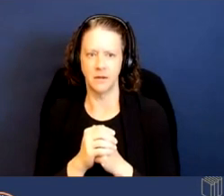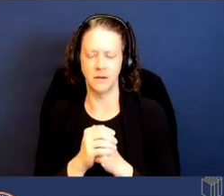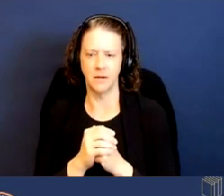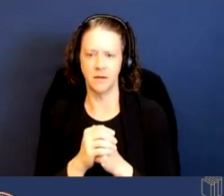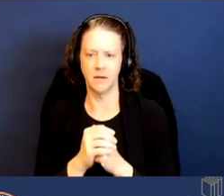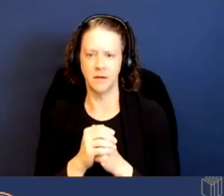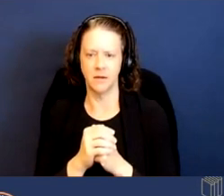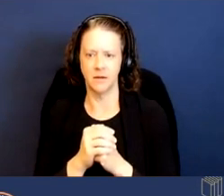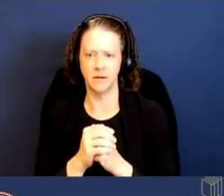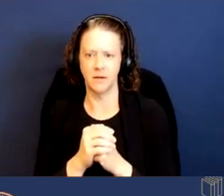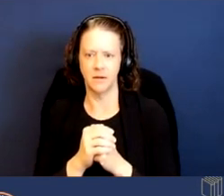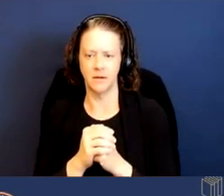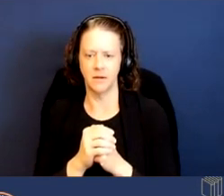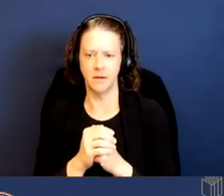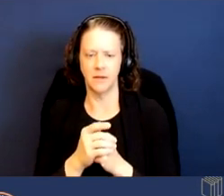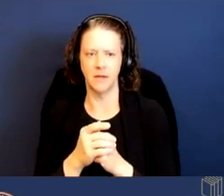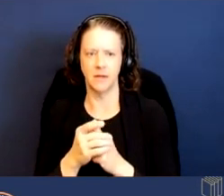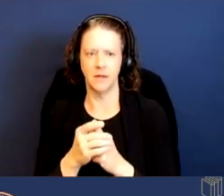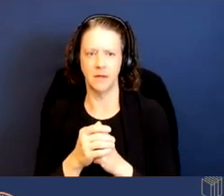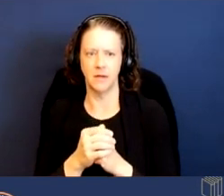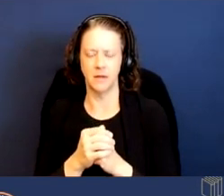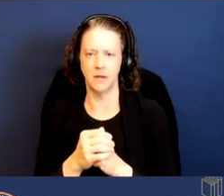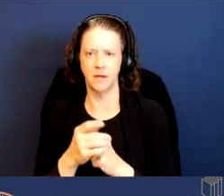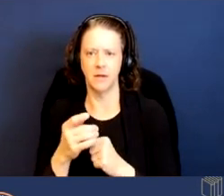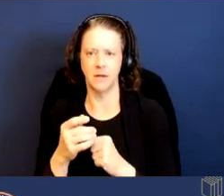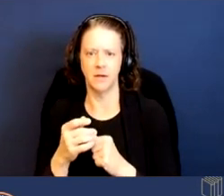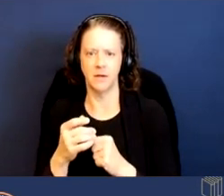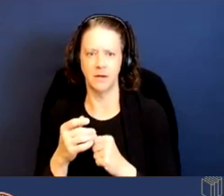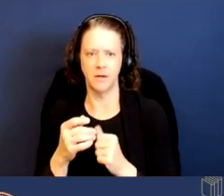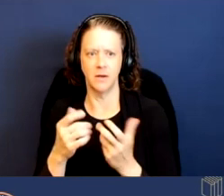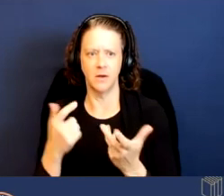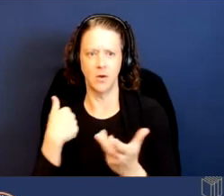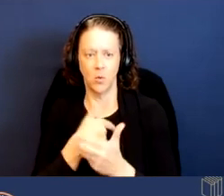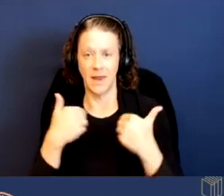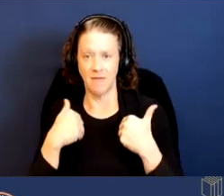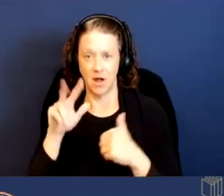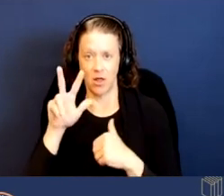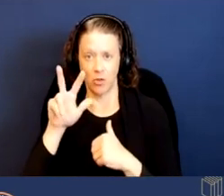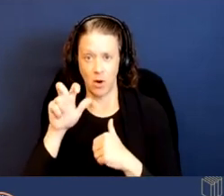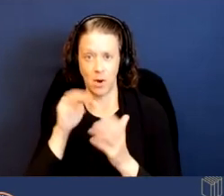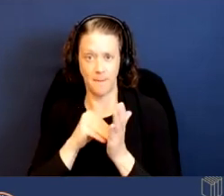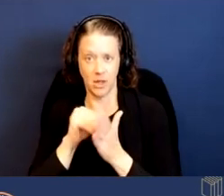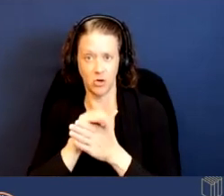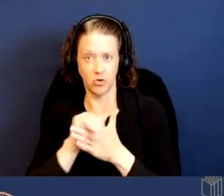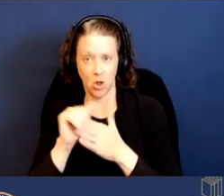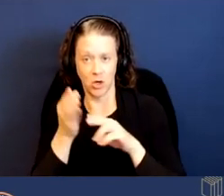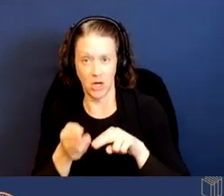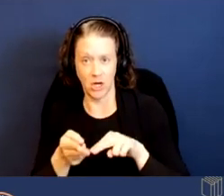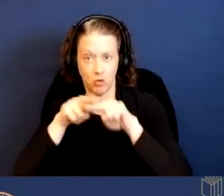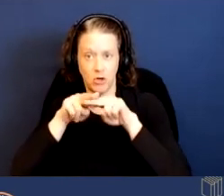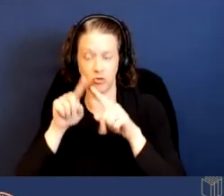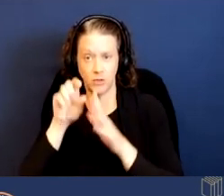it's a little over $300 million increase to the statewide base rate